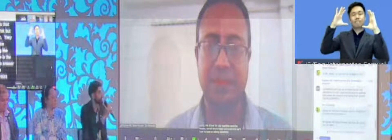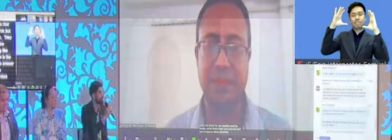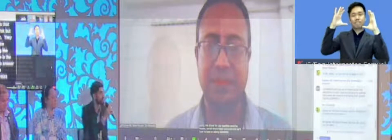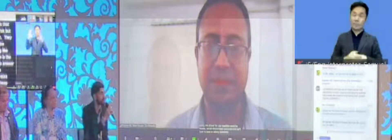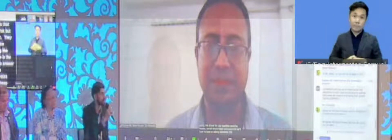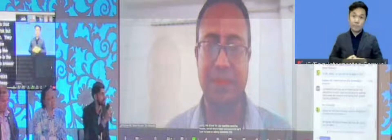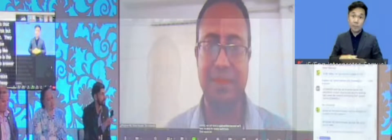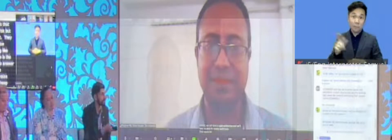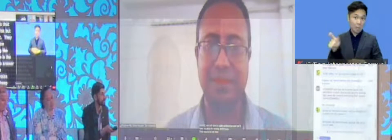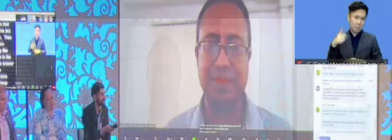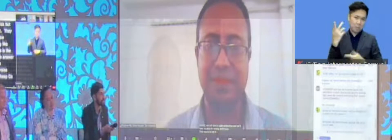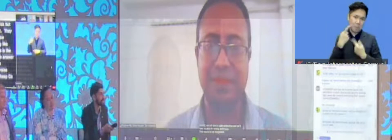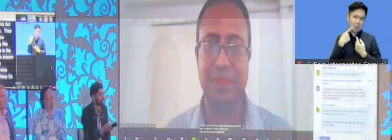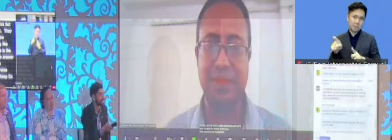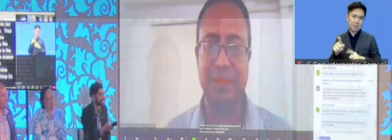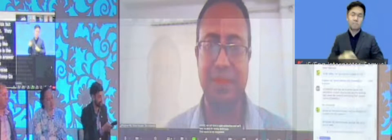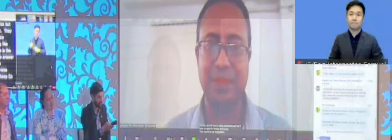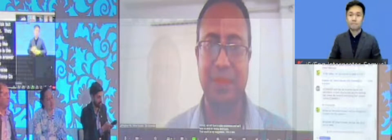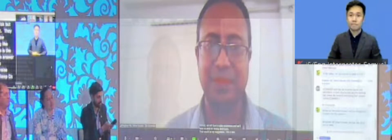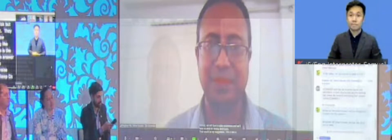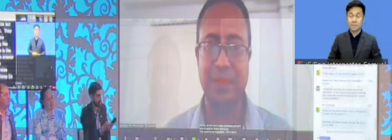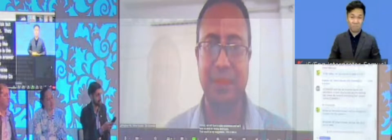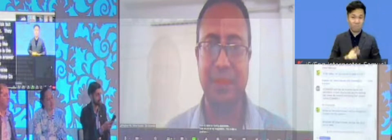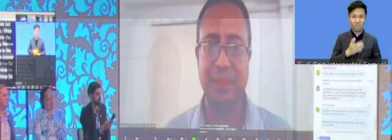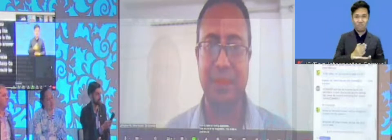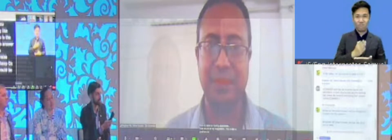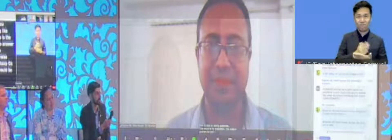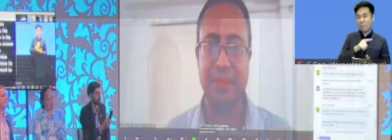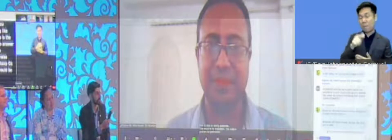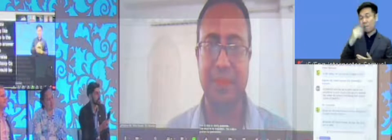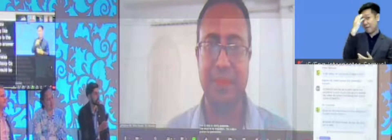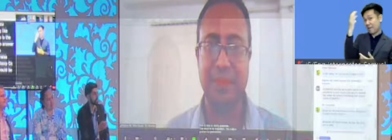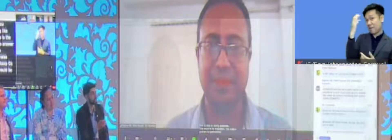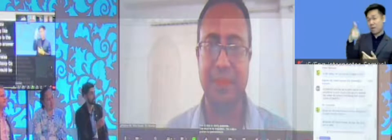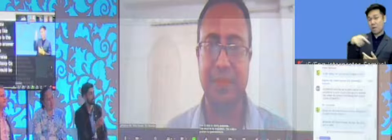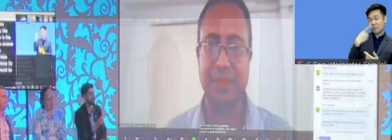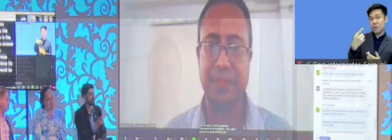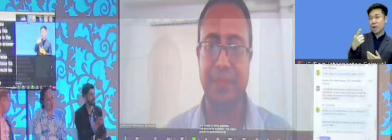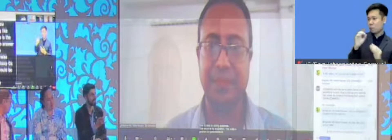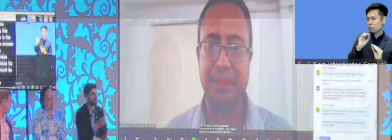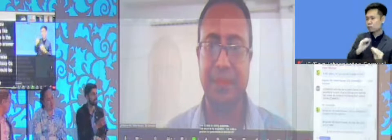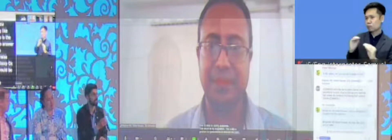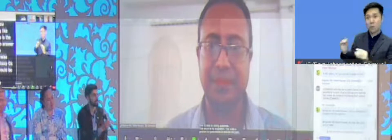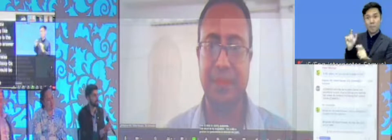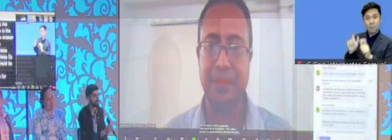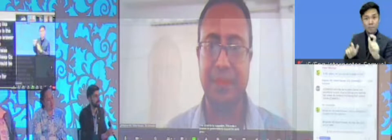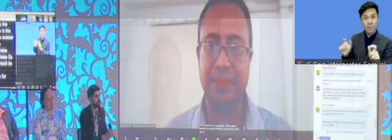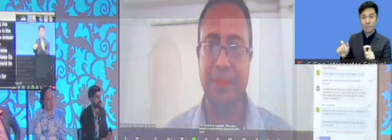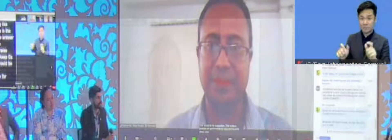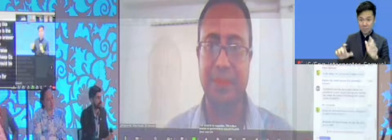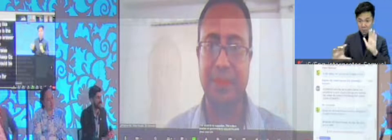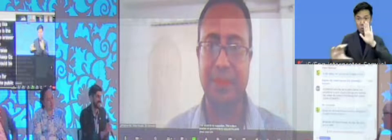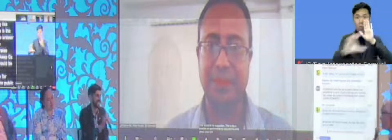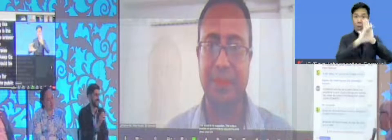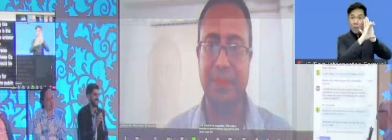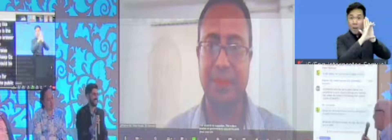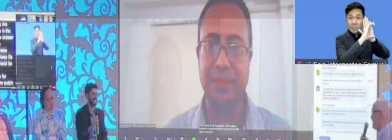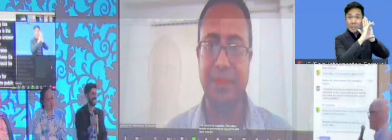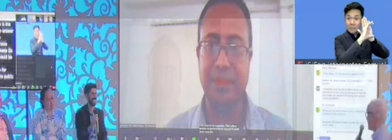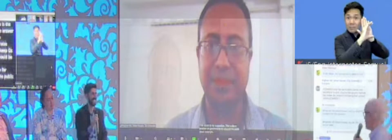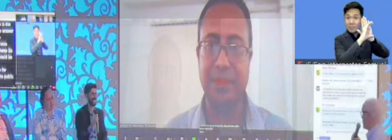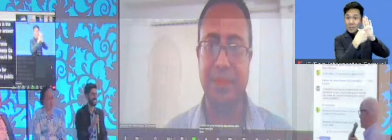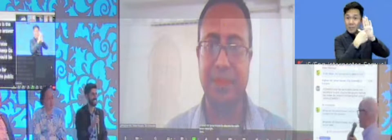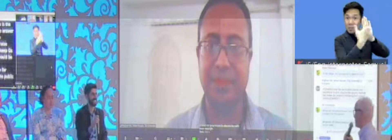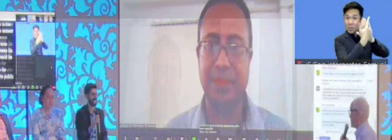That would be my suggestion. This is also a problem for governments to educate the public about copyright. Yeah.